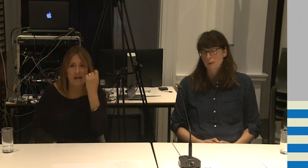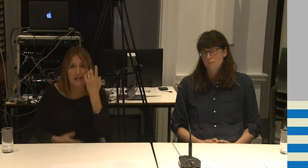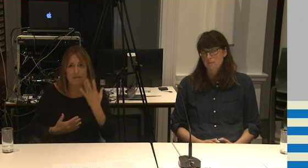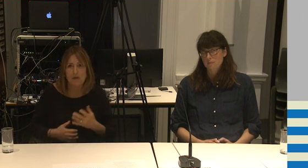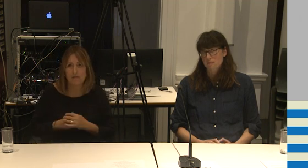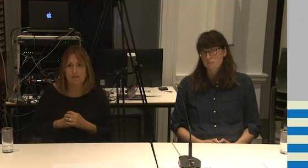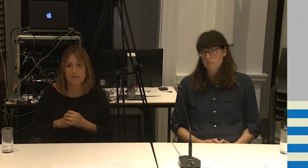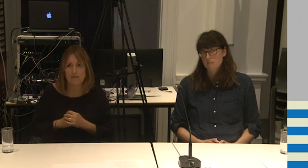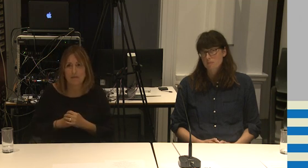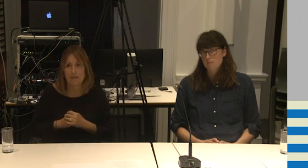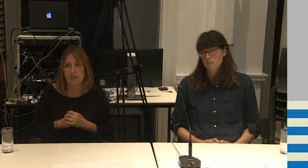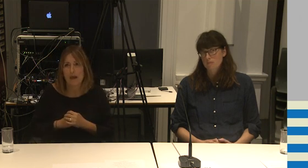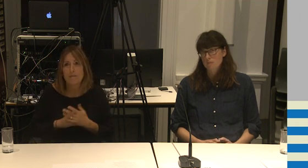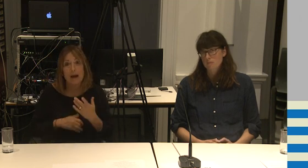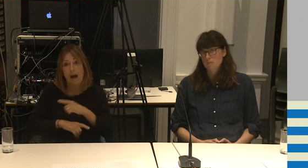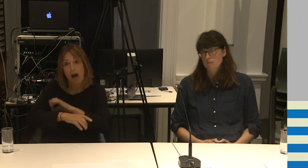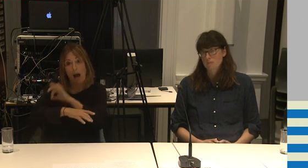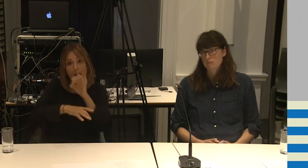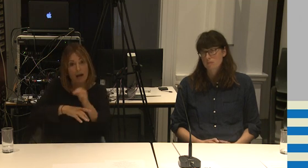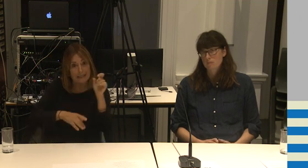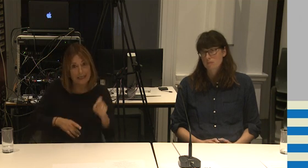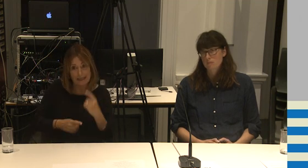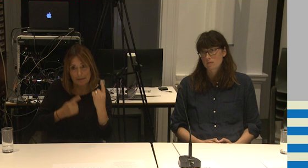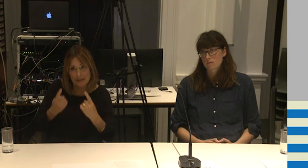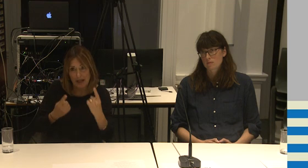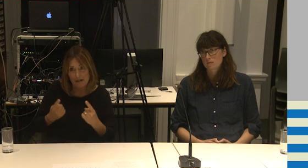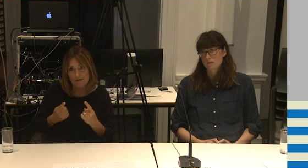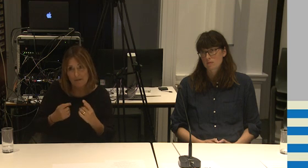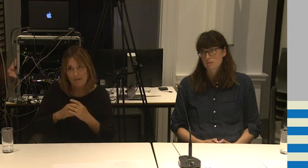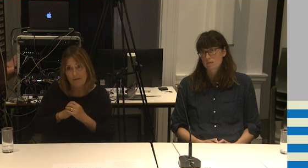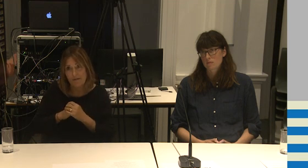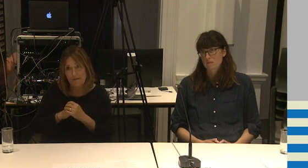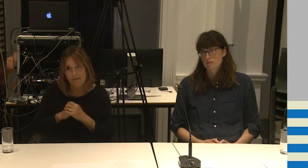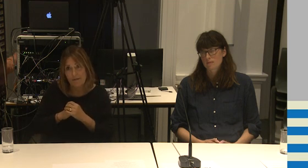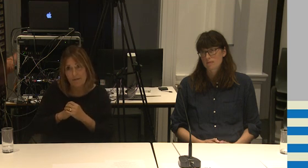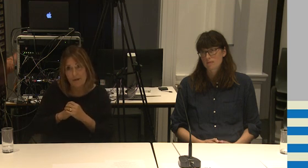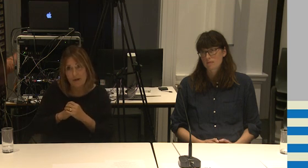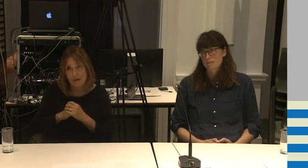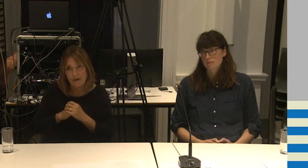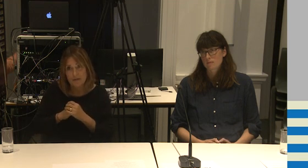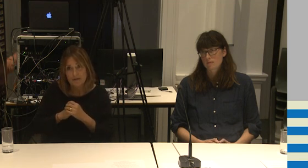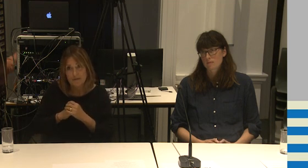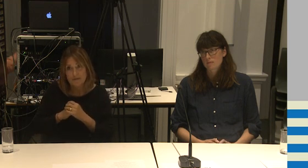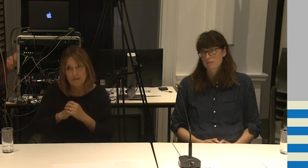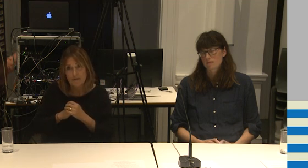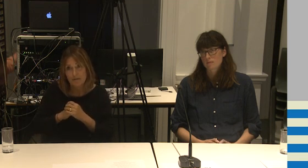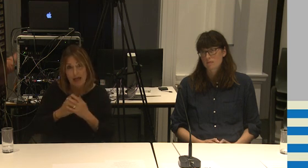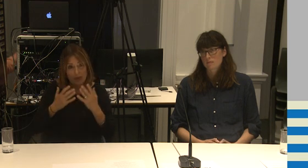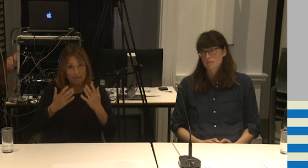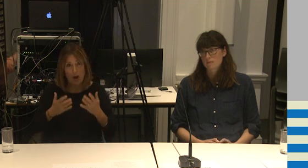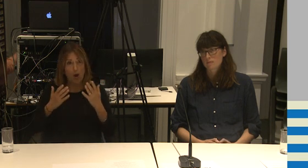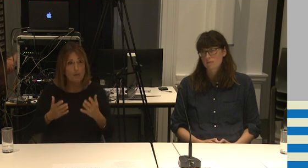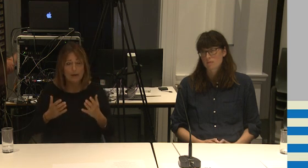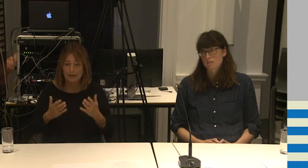think what I would say to architects is that the more it's a massive, wide open scope